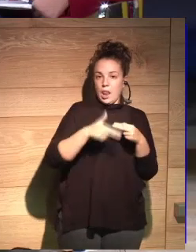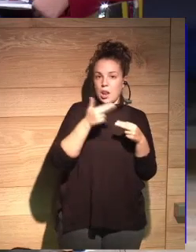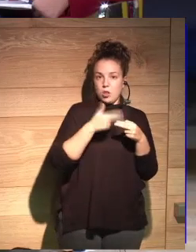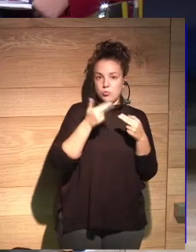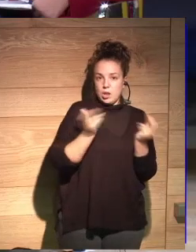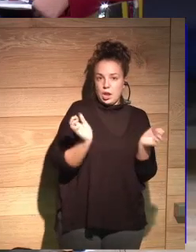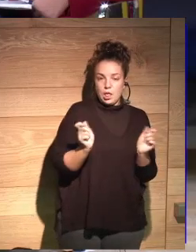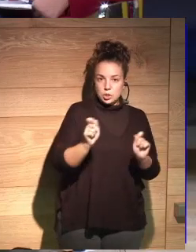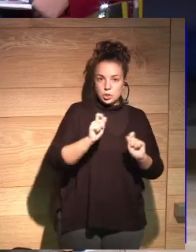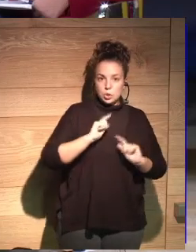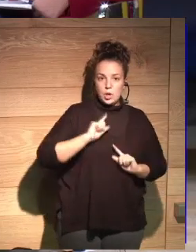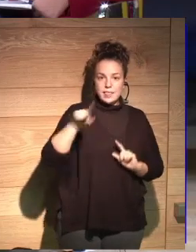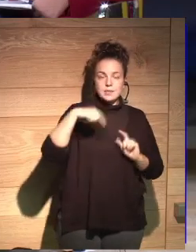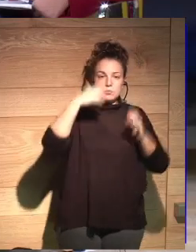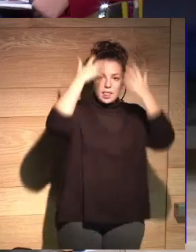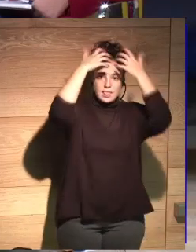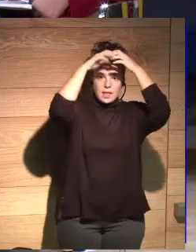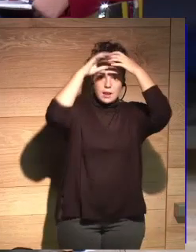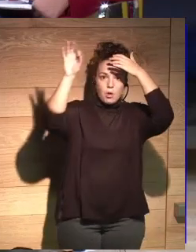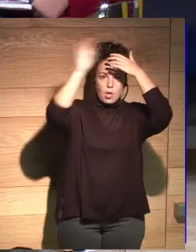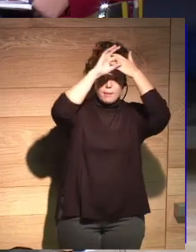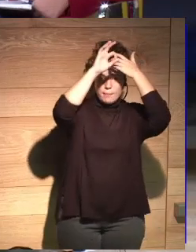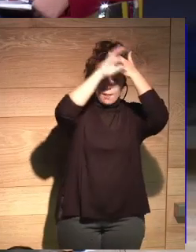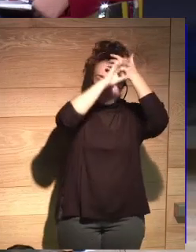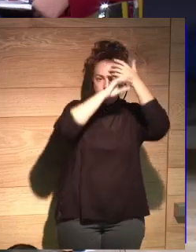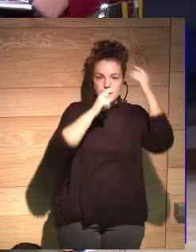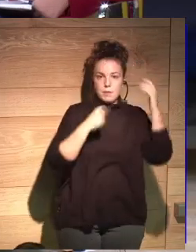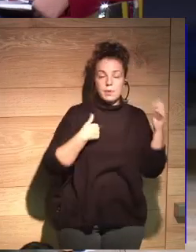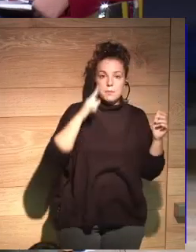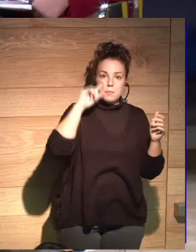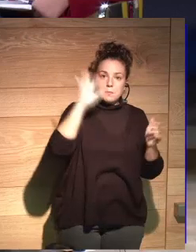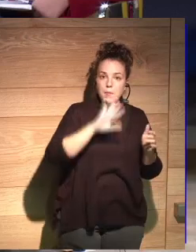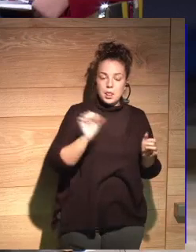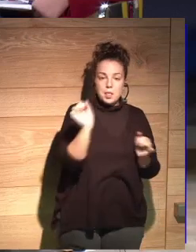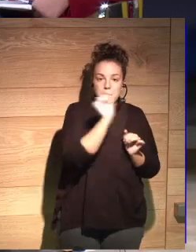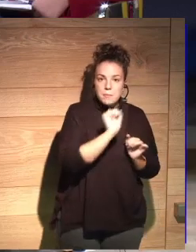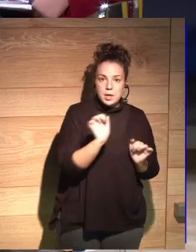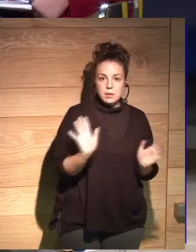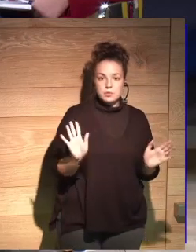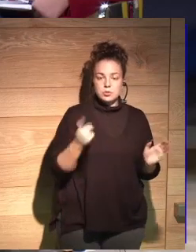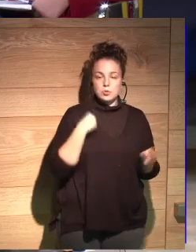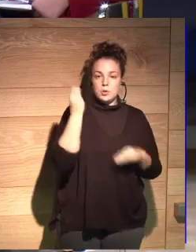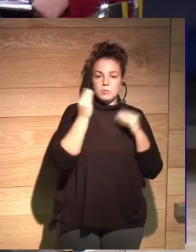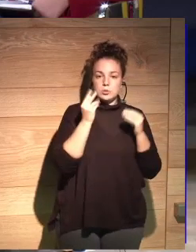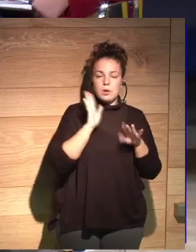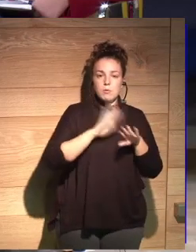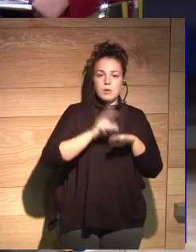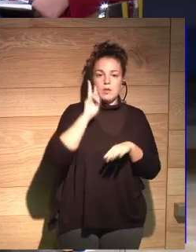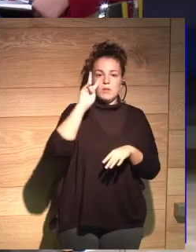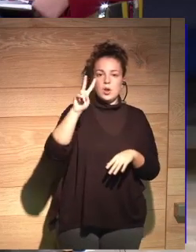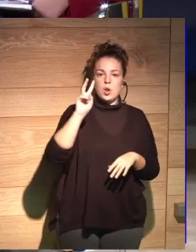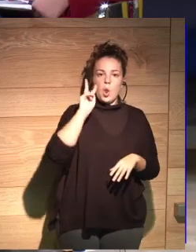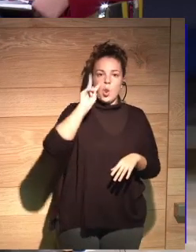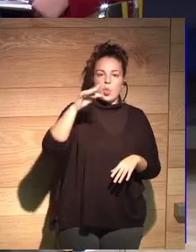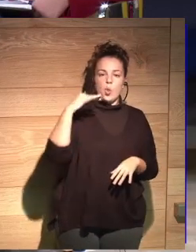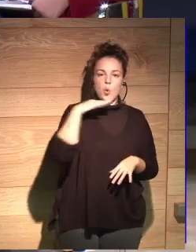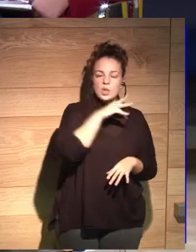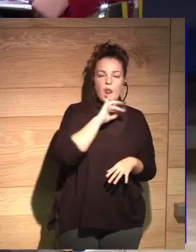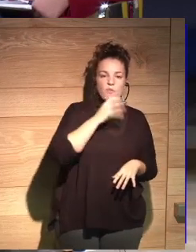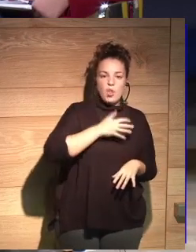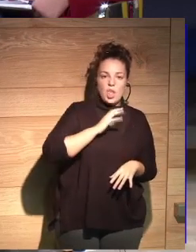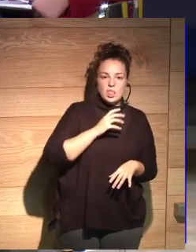lottery, and then this person decides to have implants on the brain, and I think that's great. To have ultraviolet light, I'm